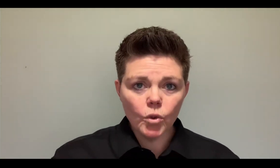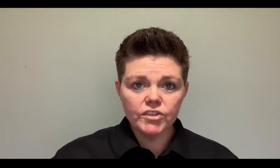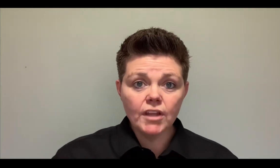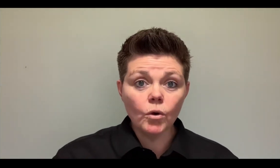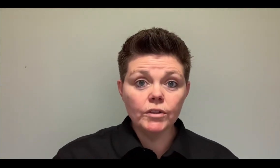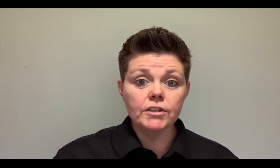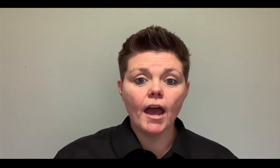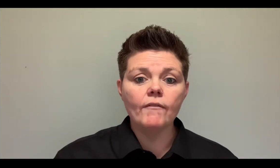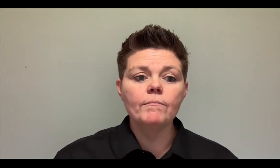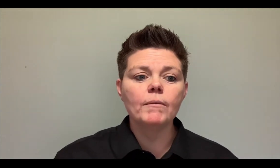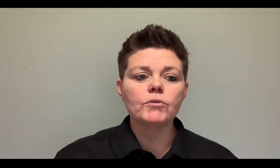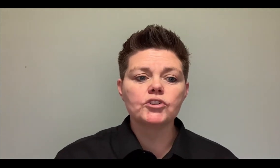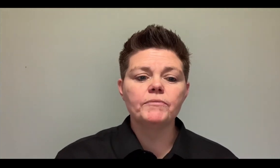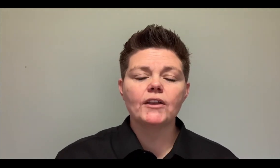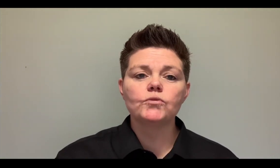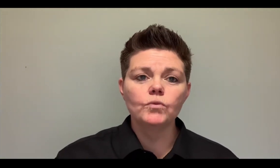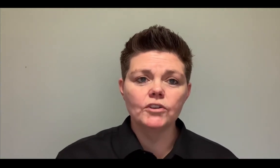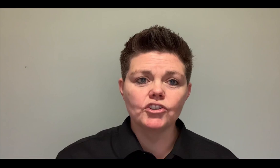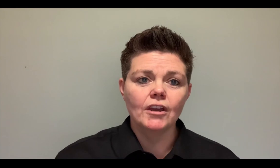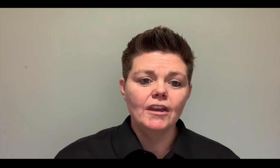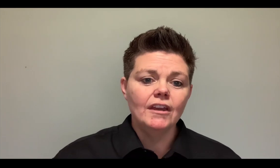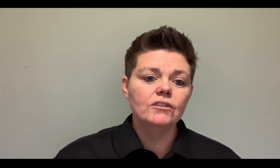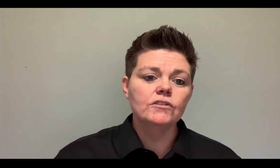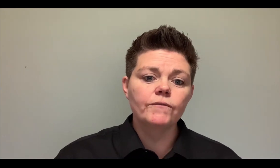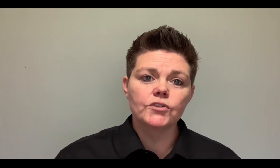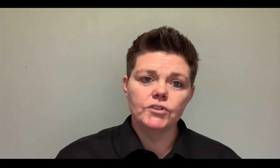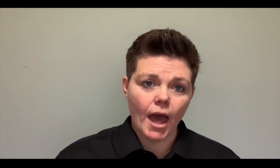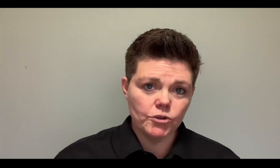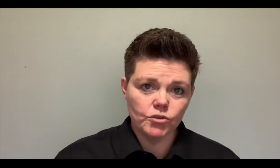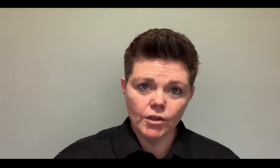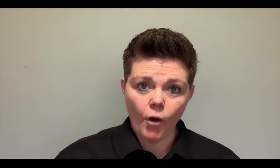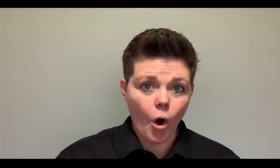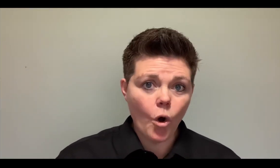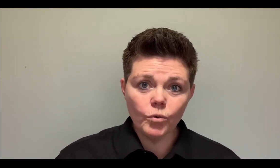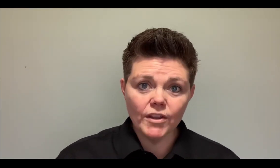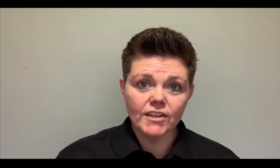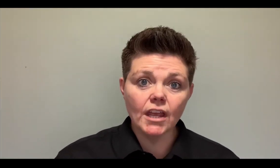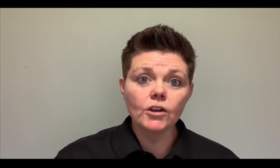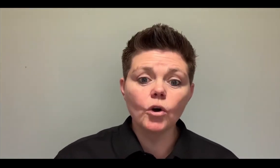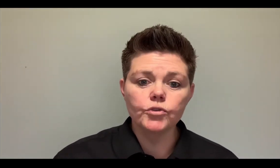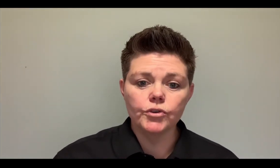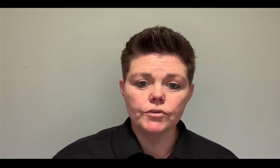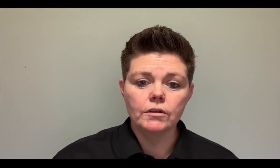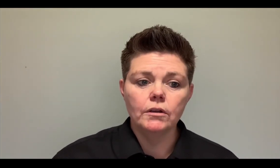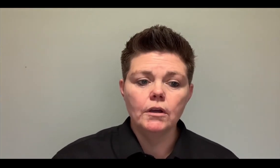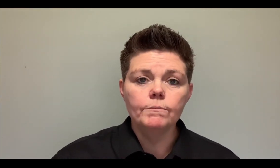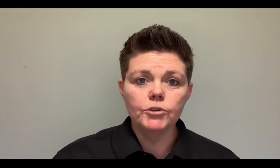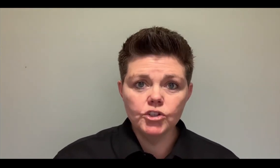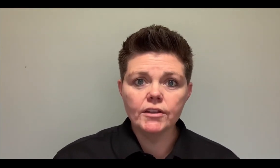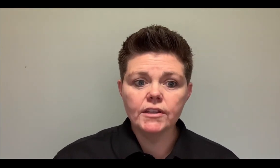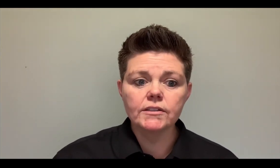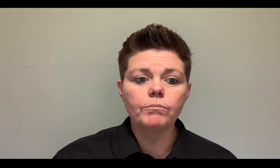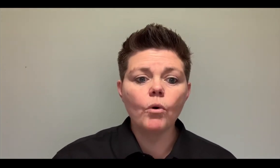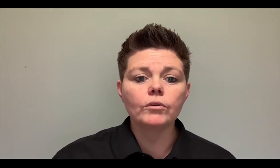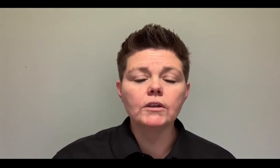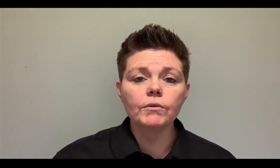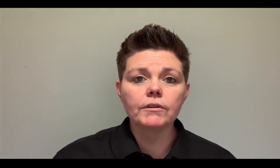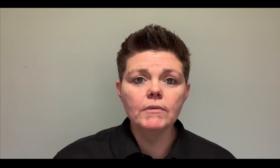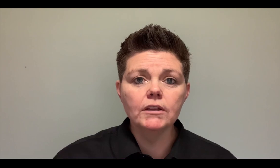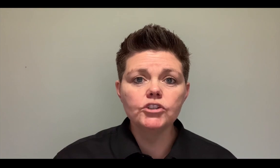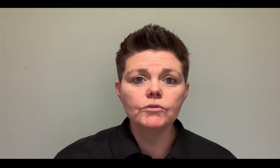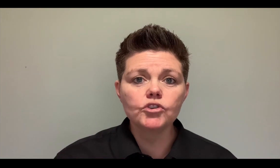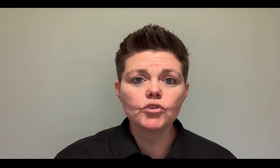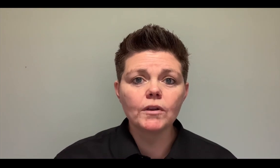Our goal is not only to have a membership that's rich in a diverse tapestry of all races and cultures, but just as importantly,